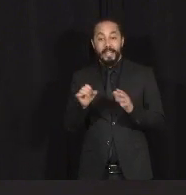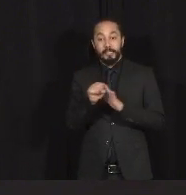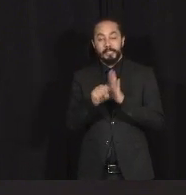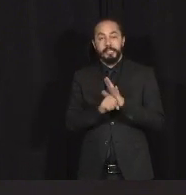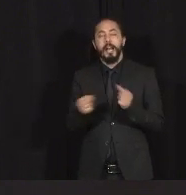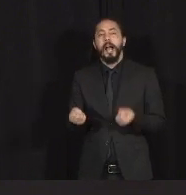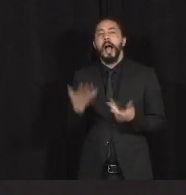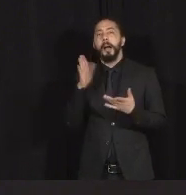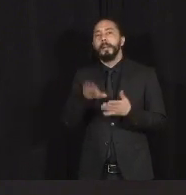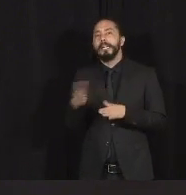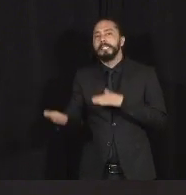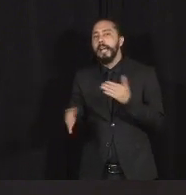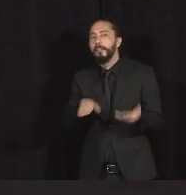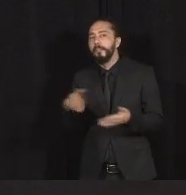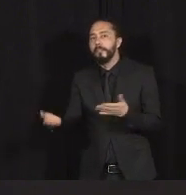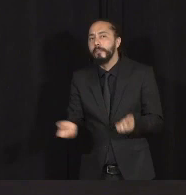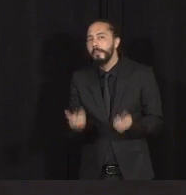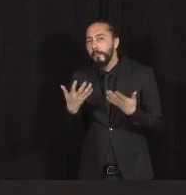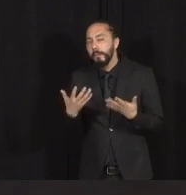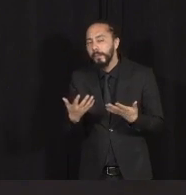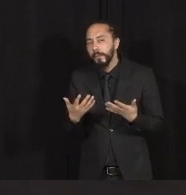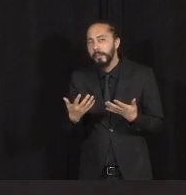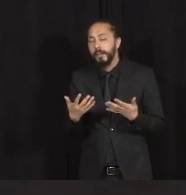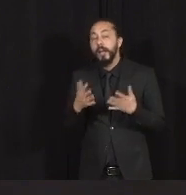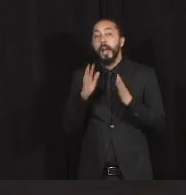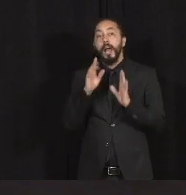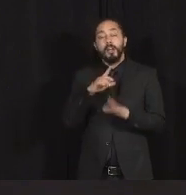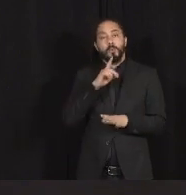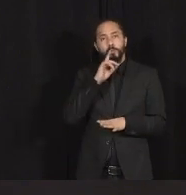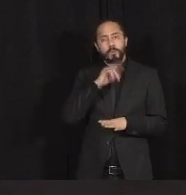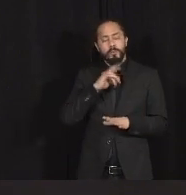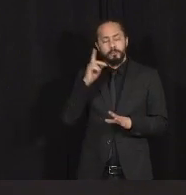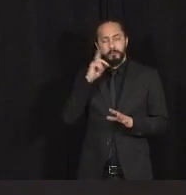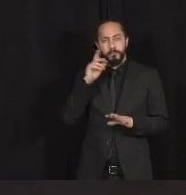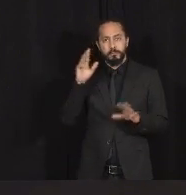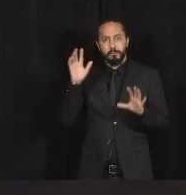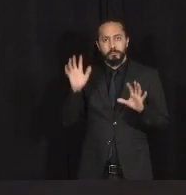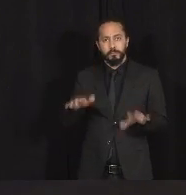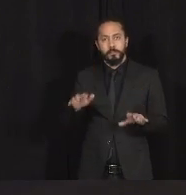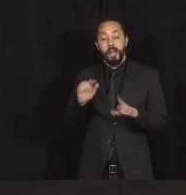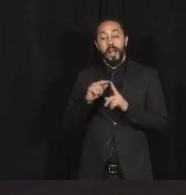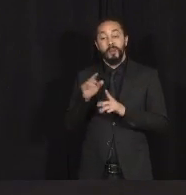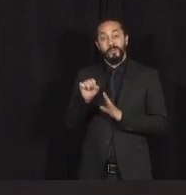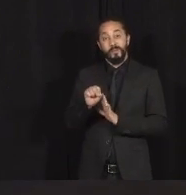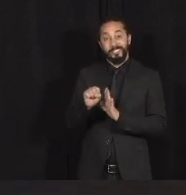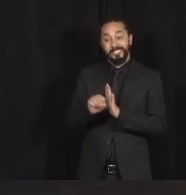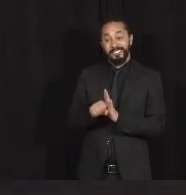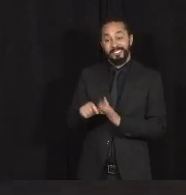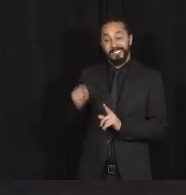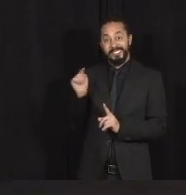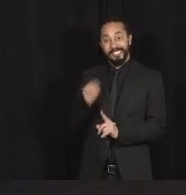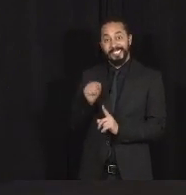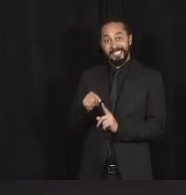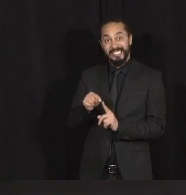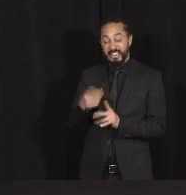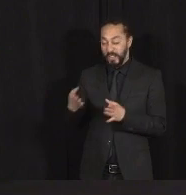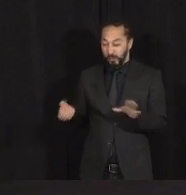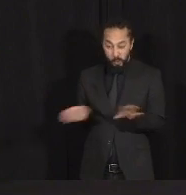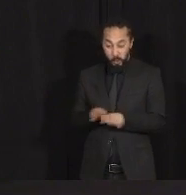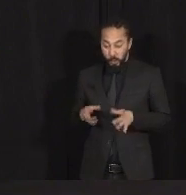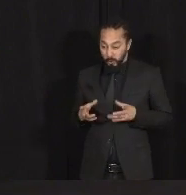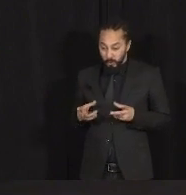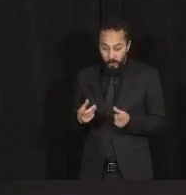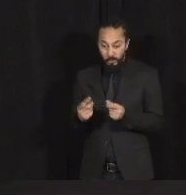there's a difference in terms of the way that those states bounce back economically. It seems that there